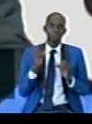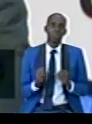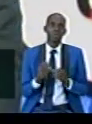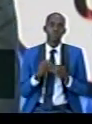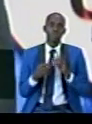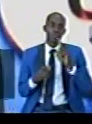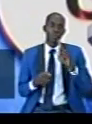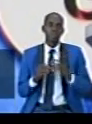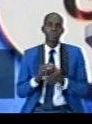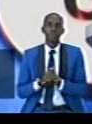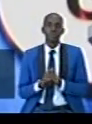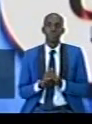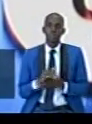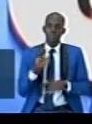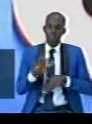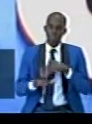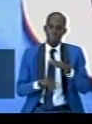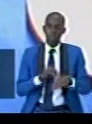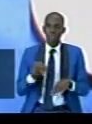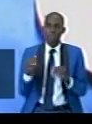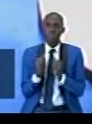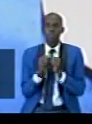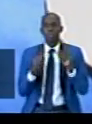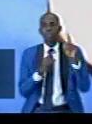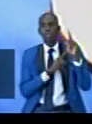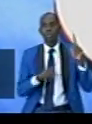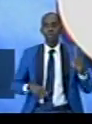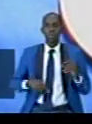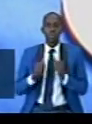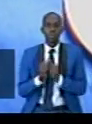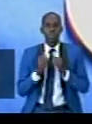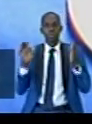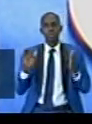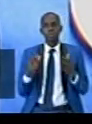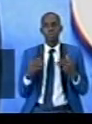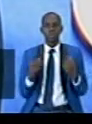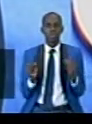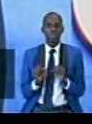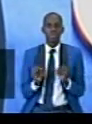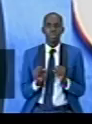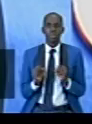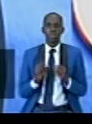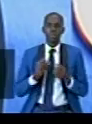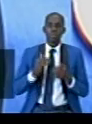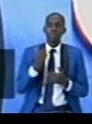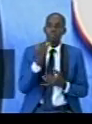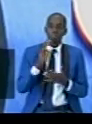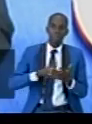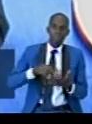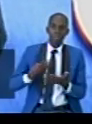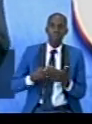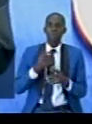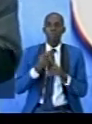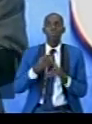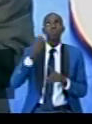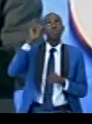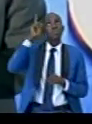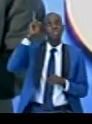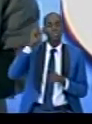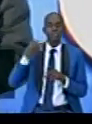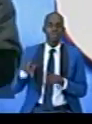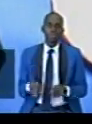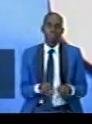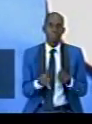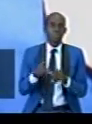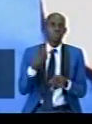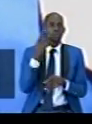Number one, walking with the Lord without faltering from his path. It tells us in